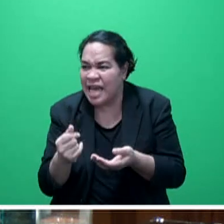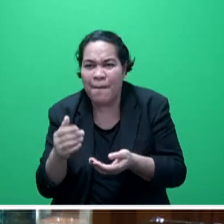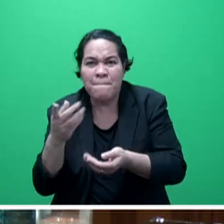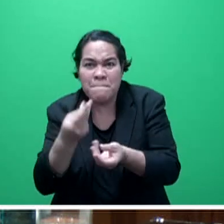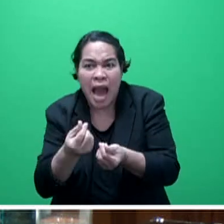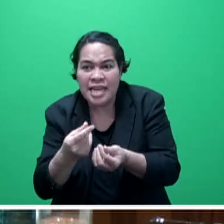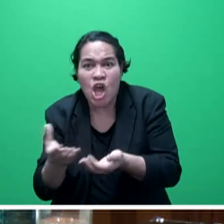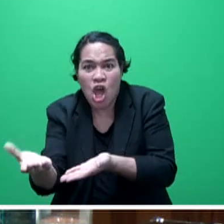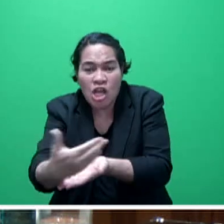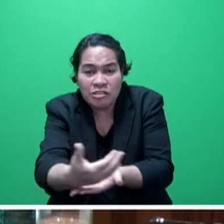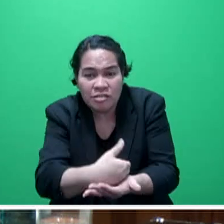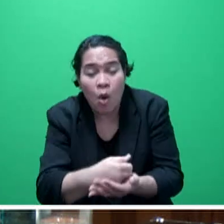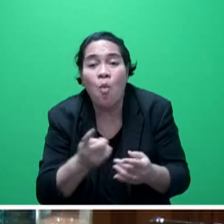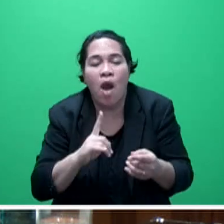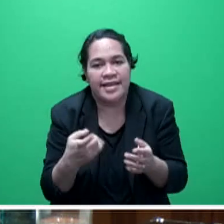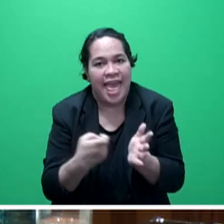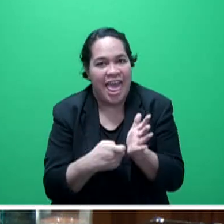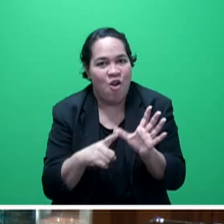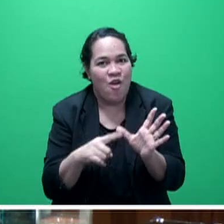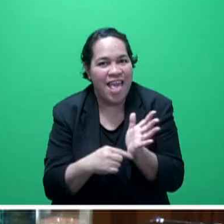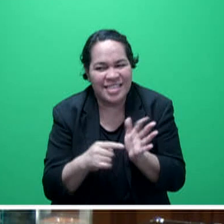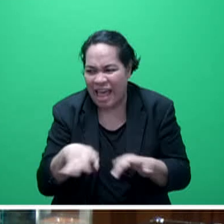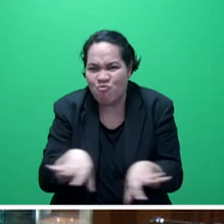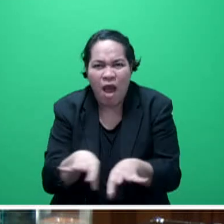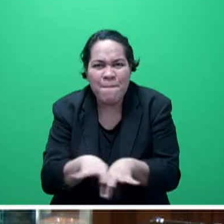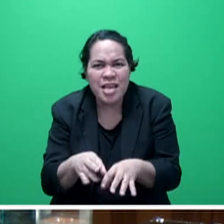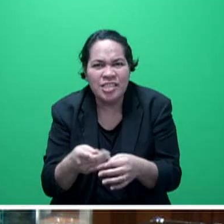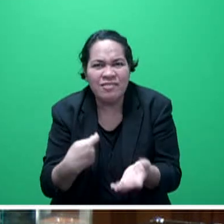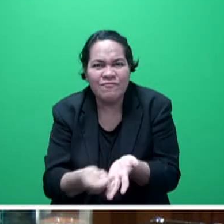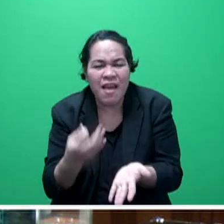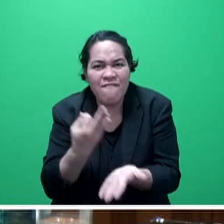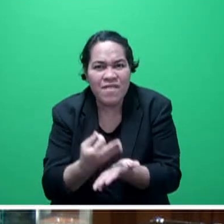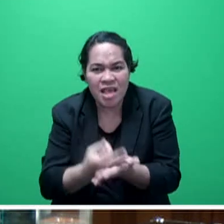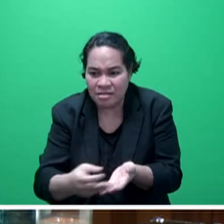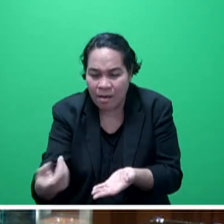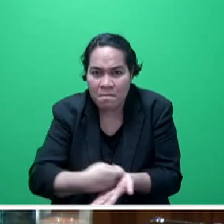at this time are rates, garbage collection fees, toll fees, hiring of